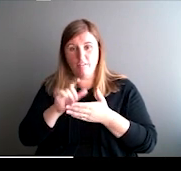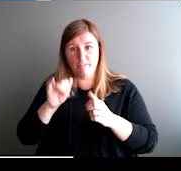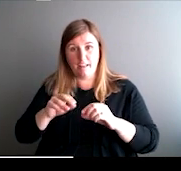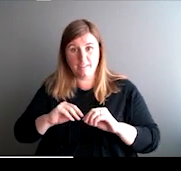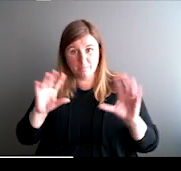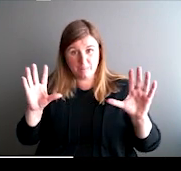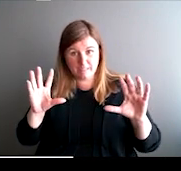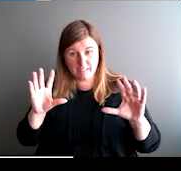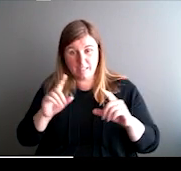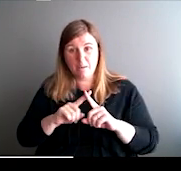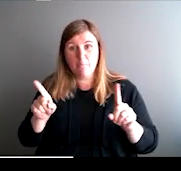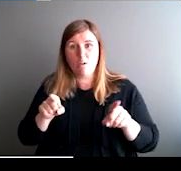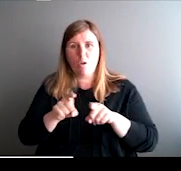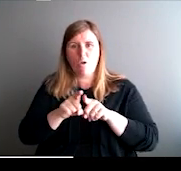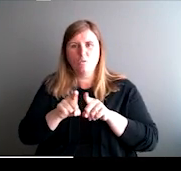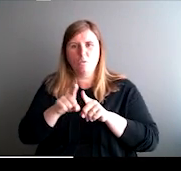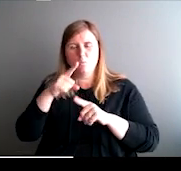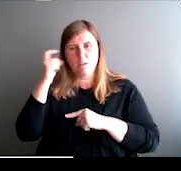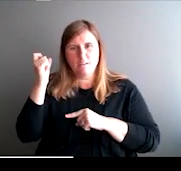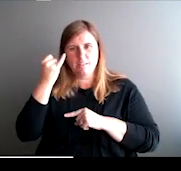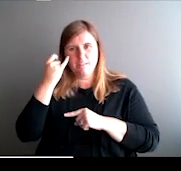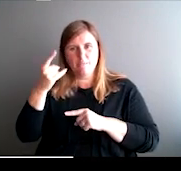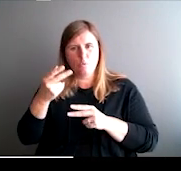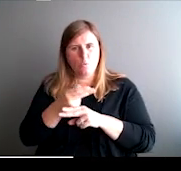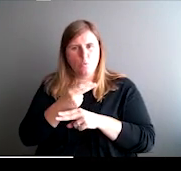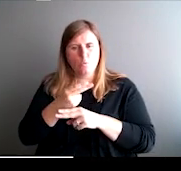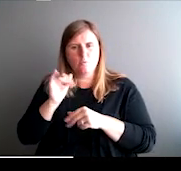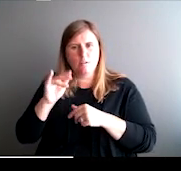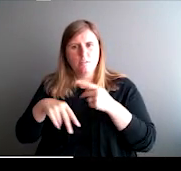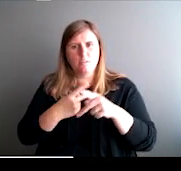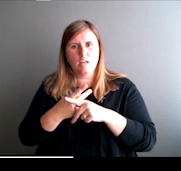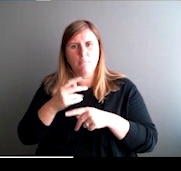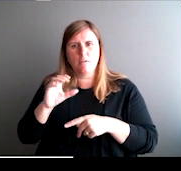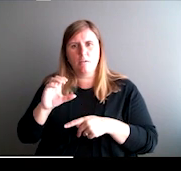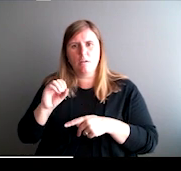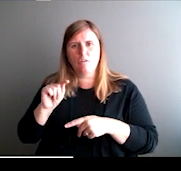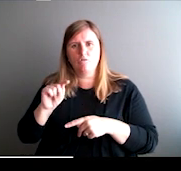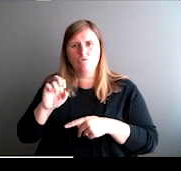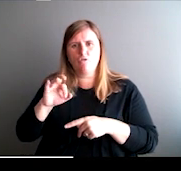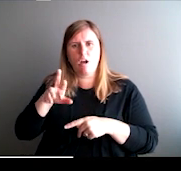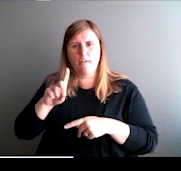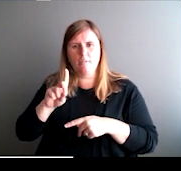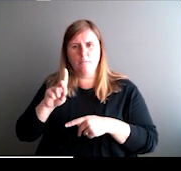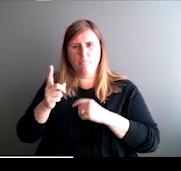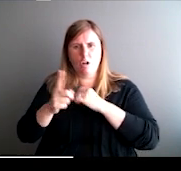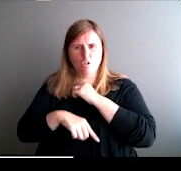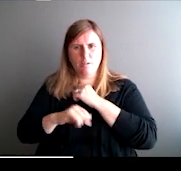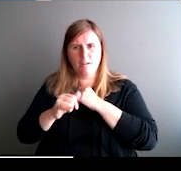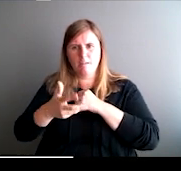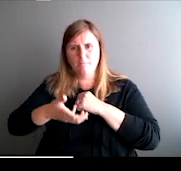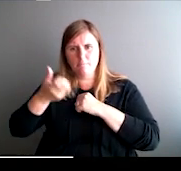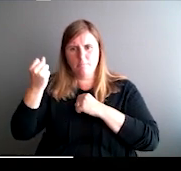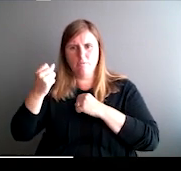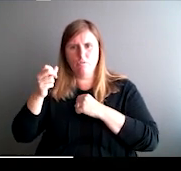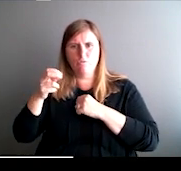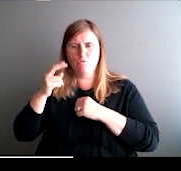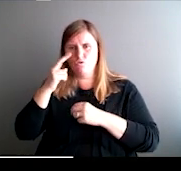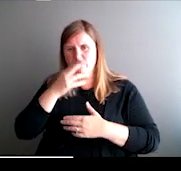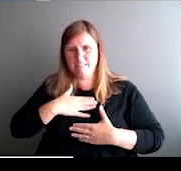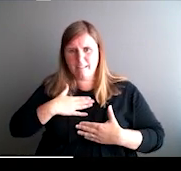explicitly, but also because if you use these types of contrived punishment, you take away recess,